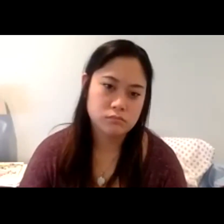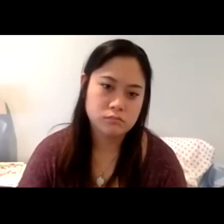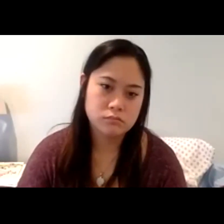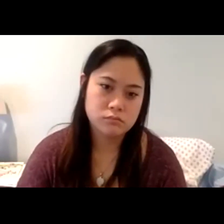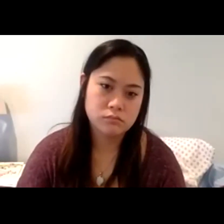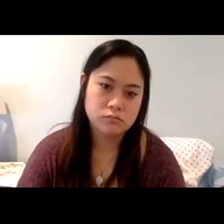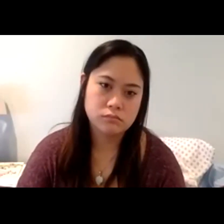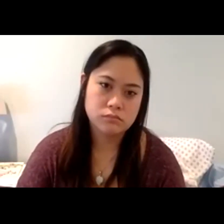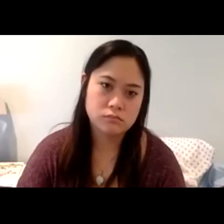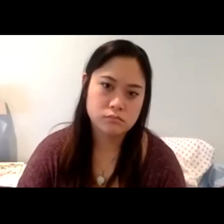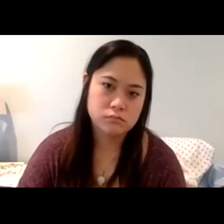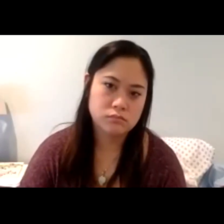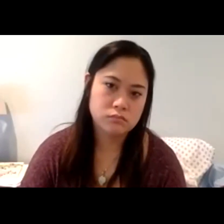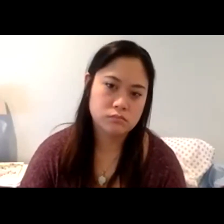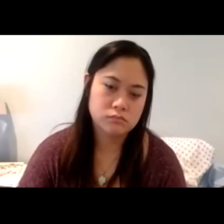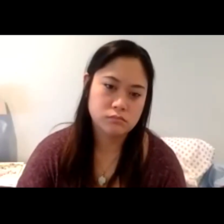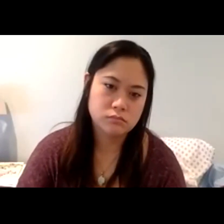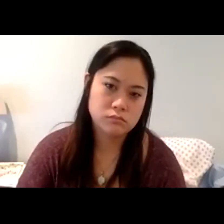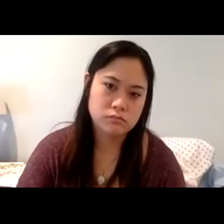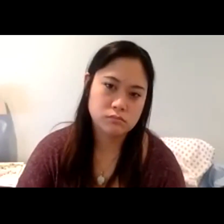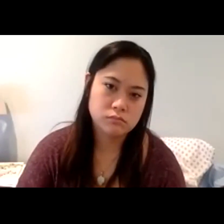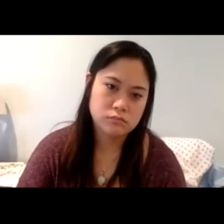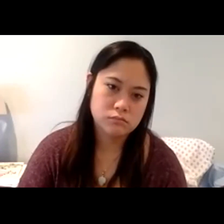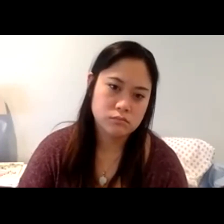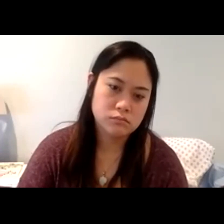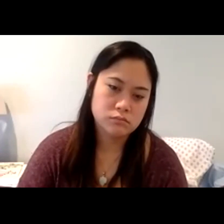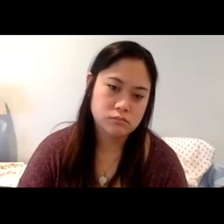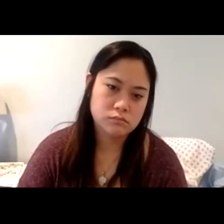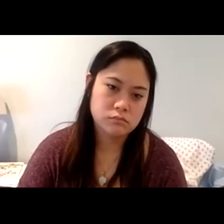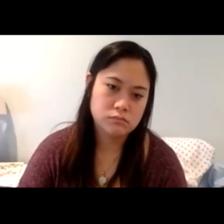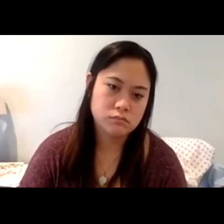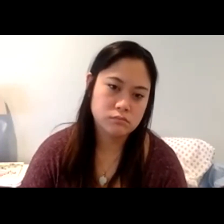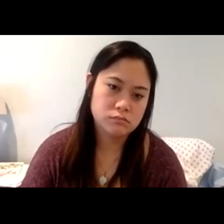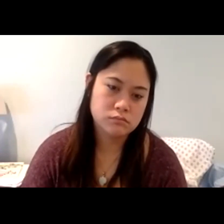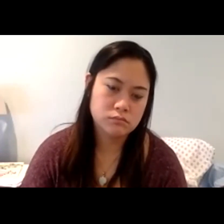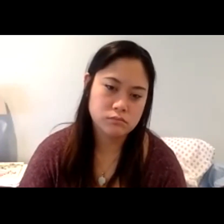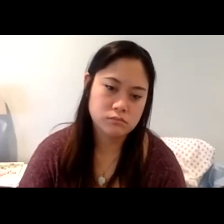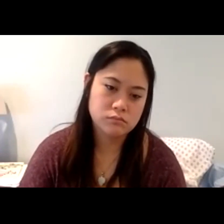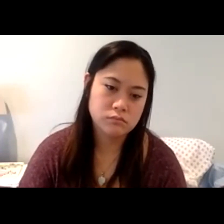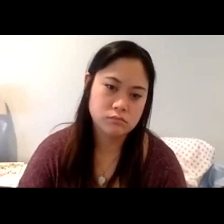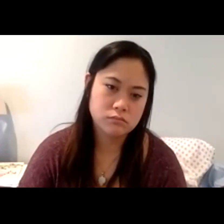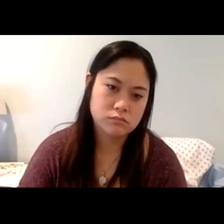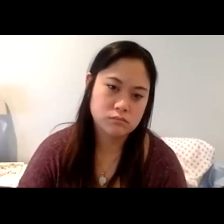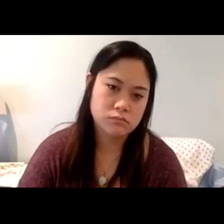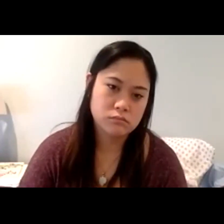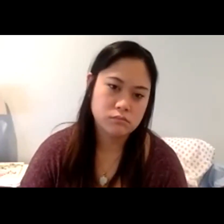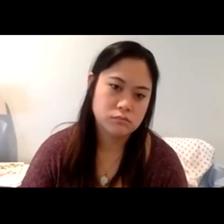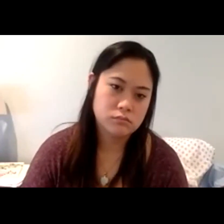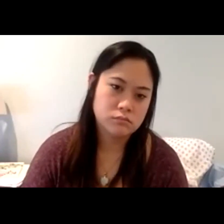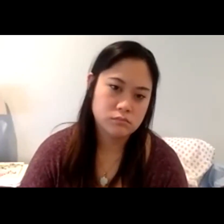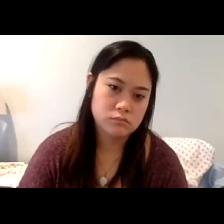Amanda said, on the CPT side, unless there's some specific services that are only